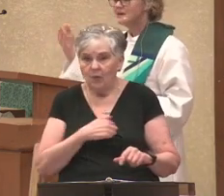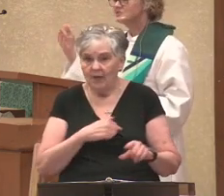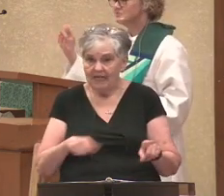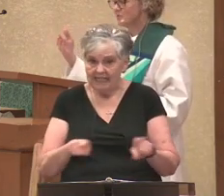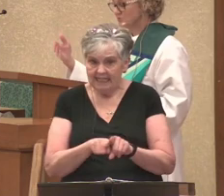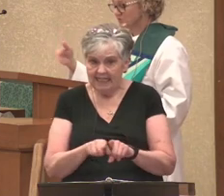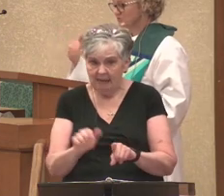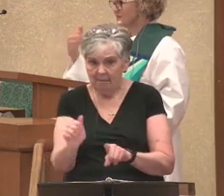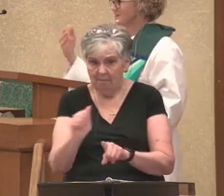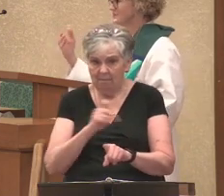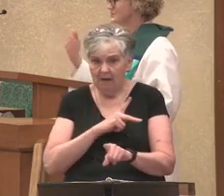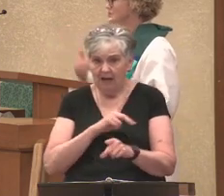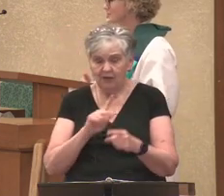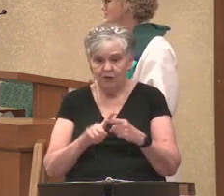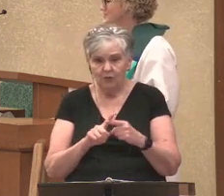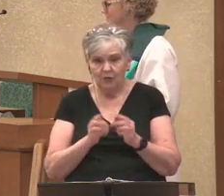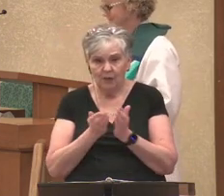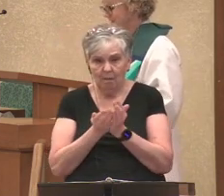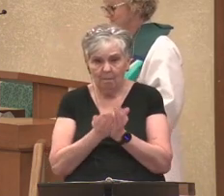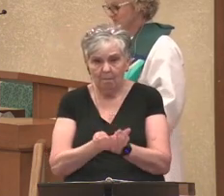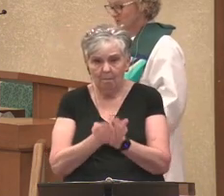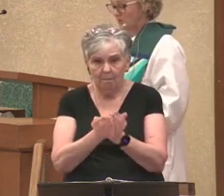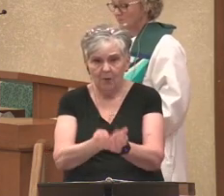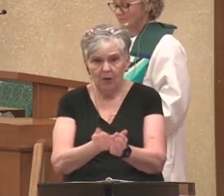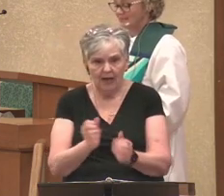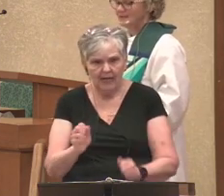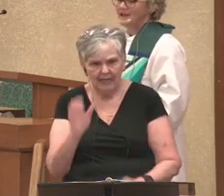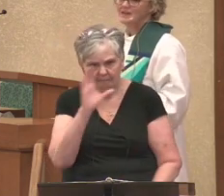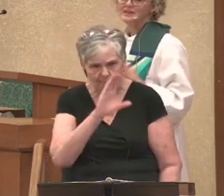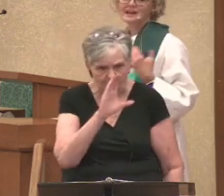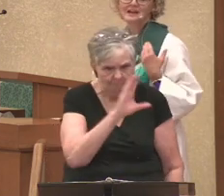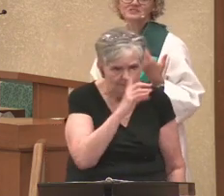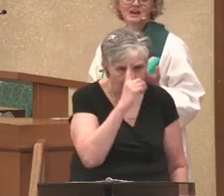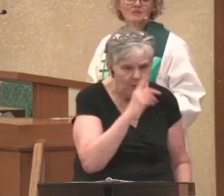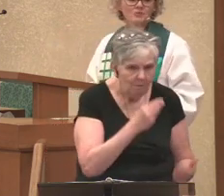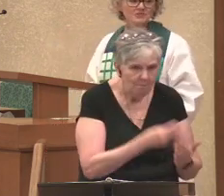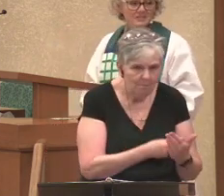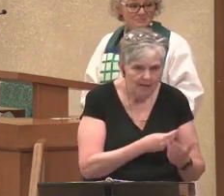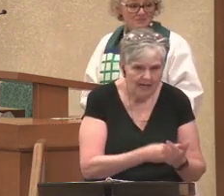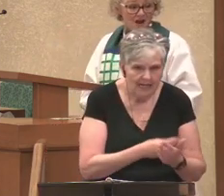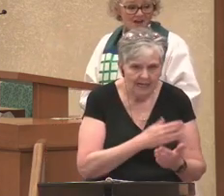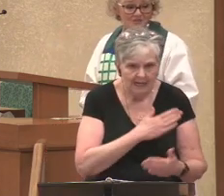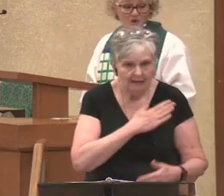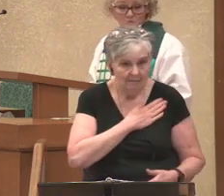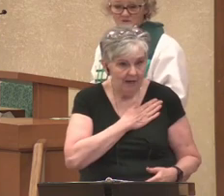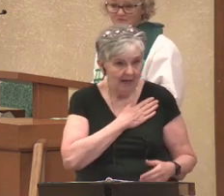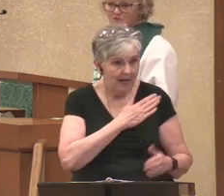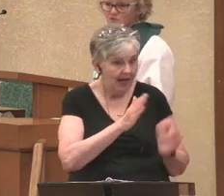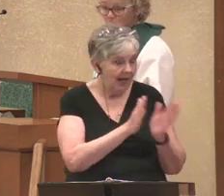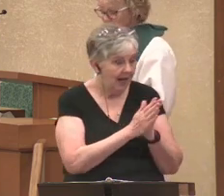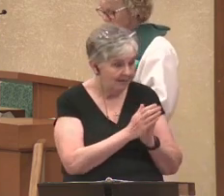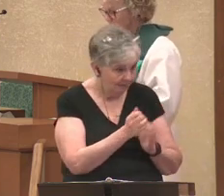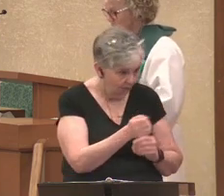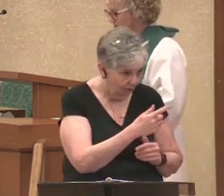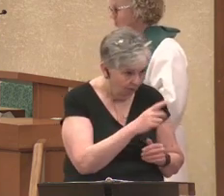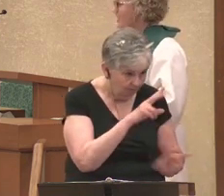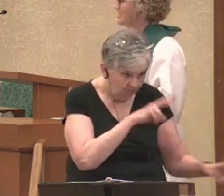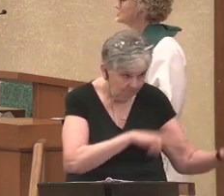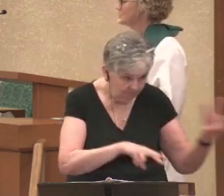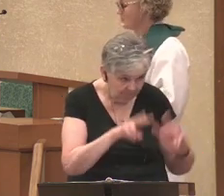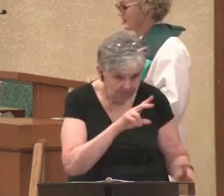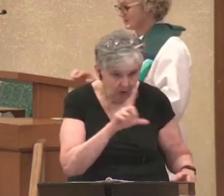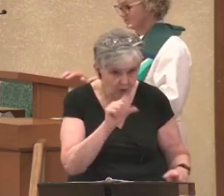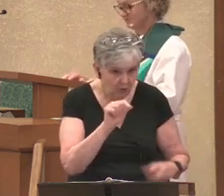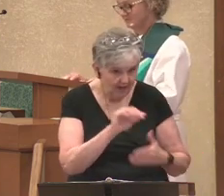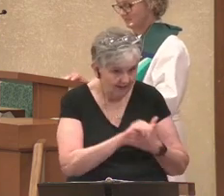way back to the boat so that I can retrace my steps?" And then I asked everyone to keep their eyes open for a $20 bill